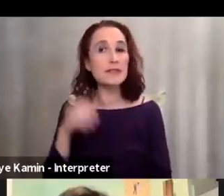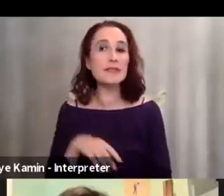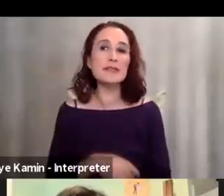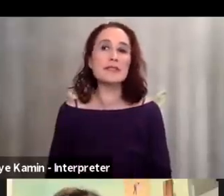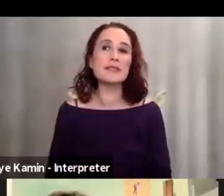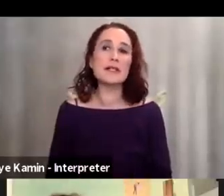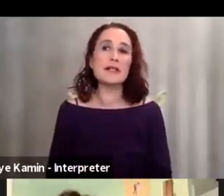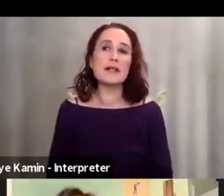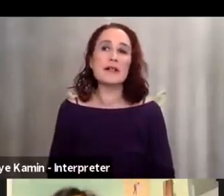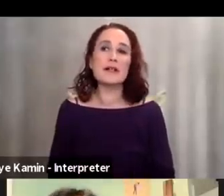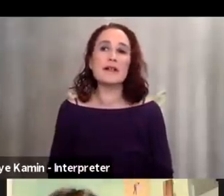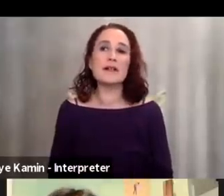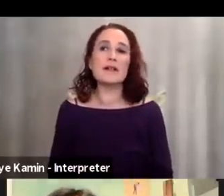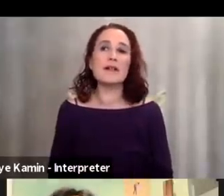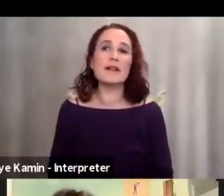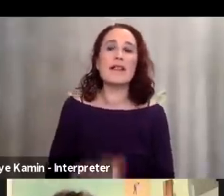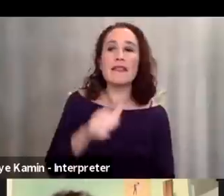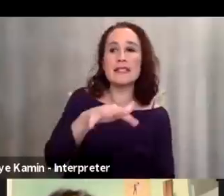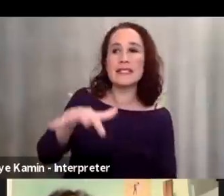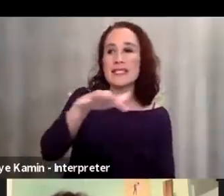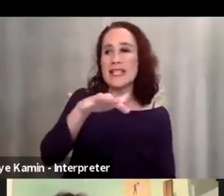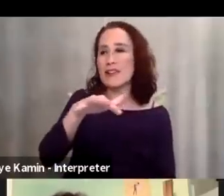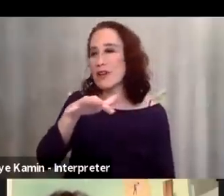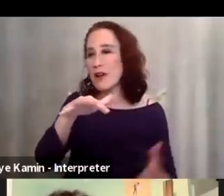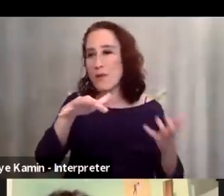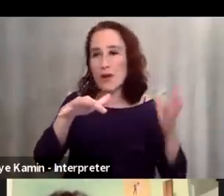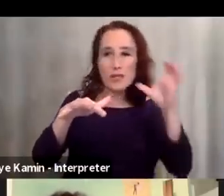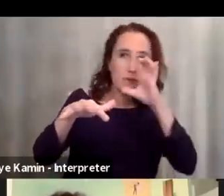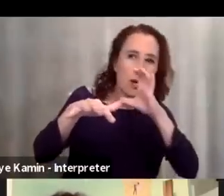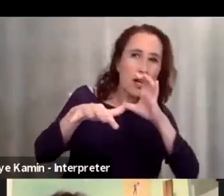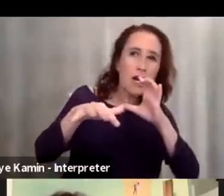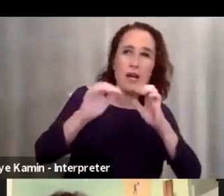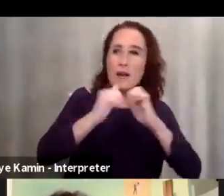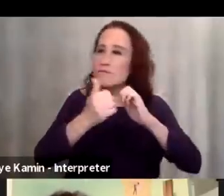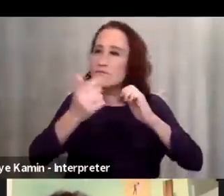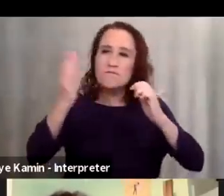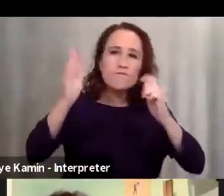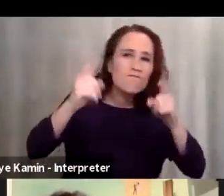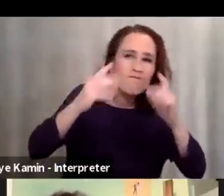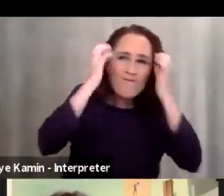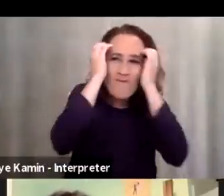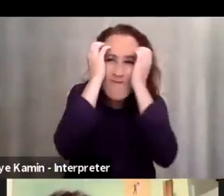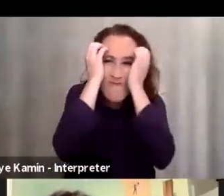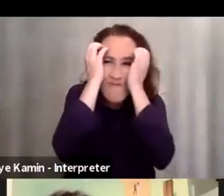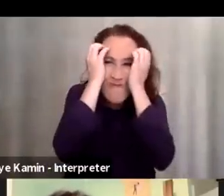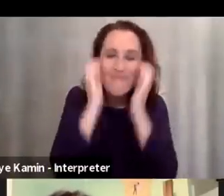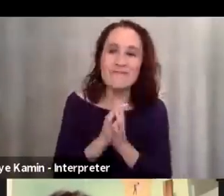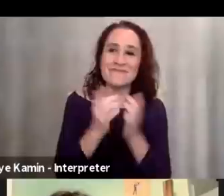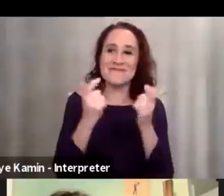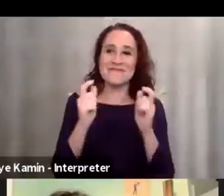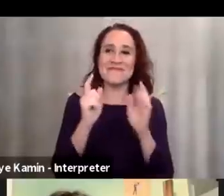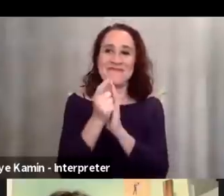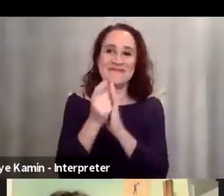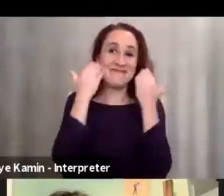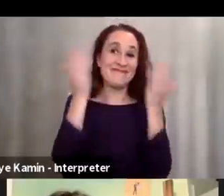something, you know, some territory that I want to explore, but I'm not sure how, I'm not sure what's going to happen. I don't know what the big moments are going to be. I don't know